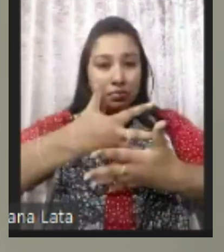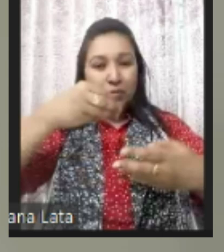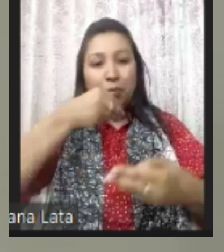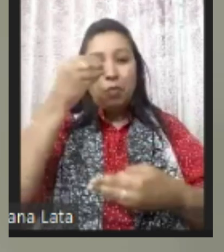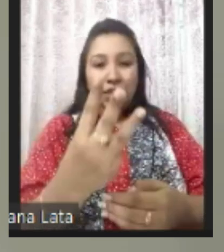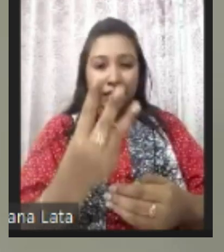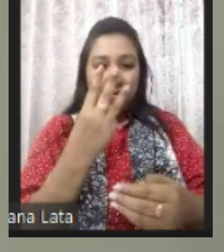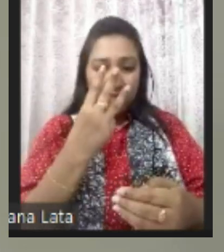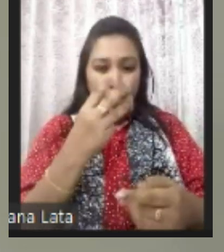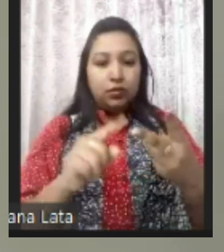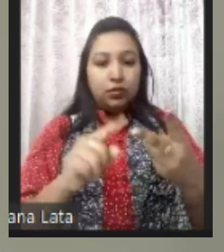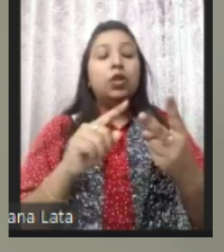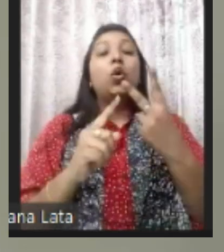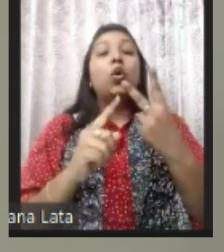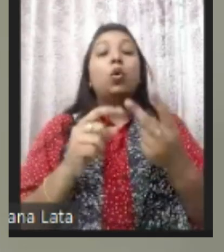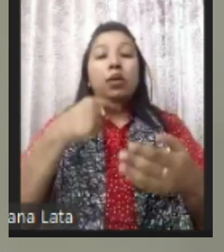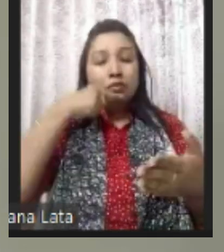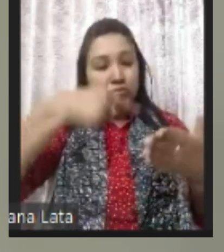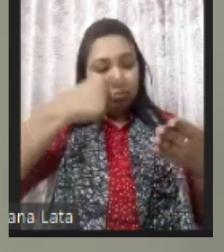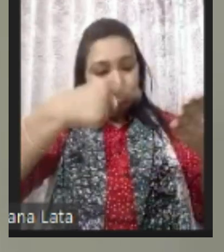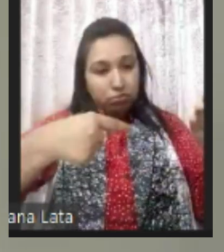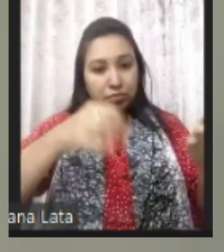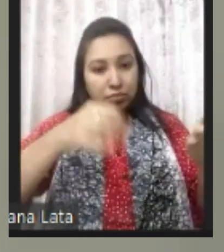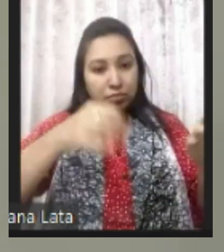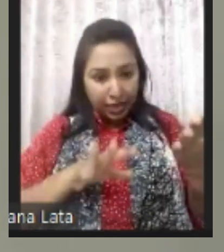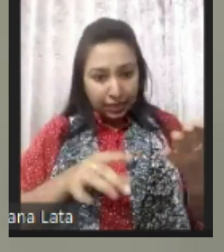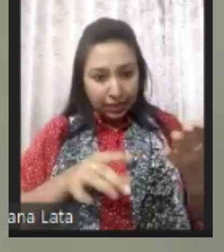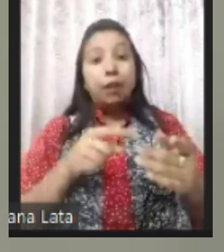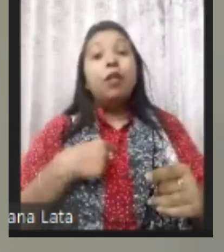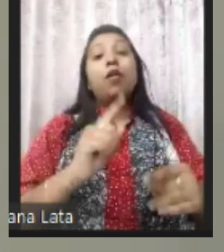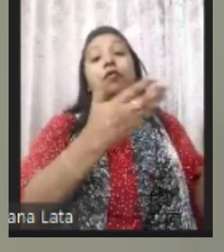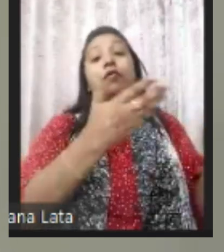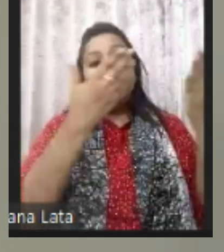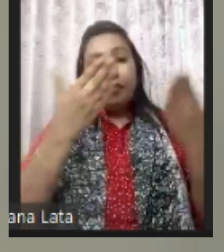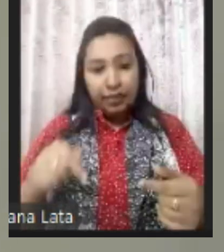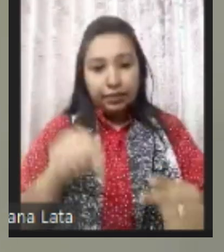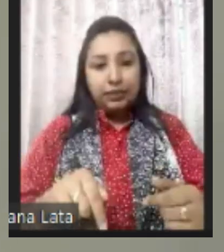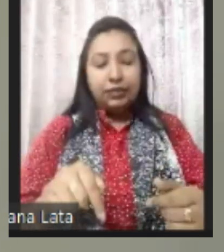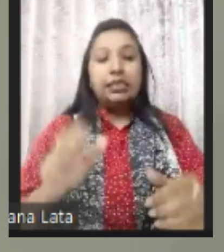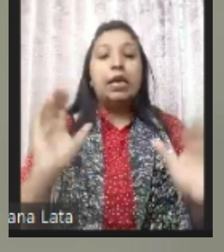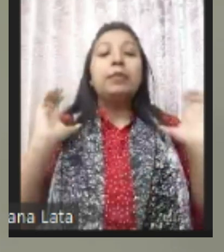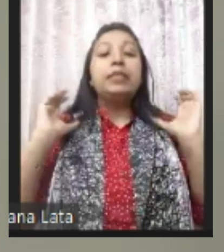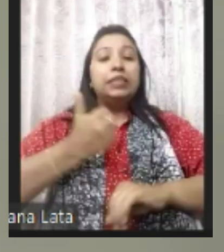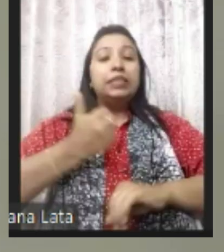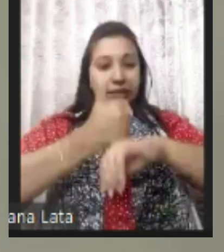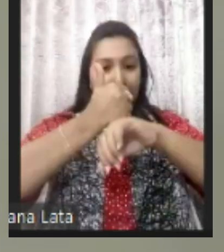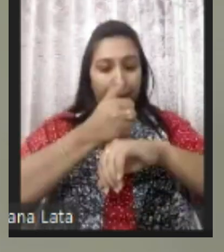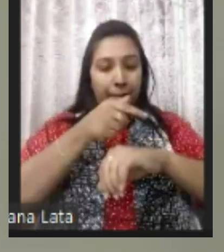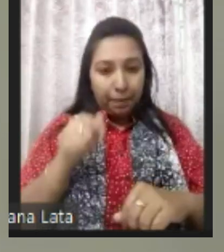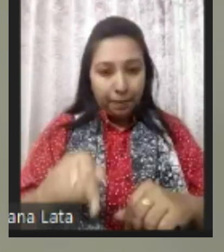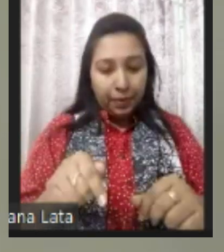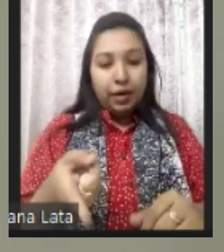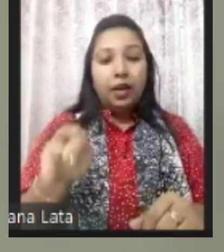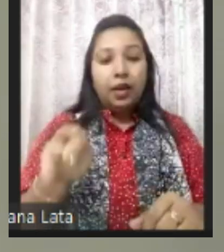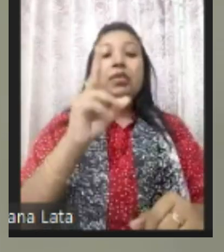2 keynote speakers, our chief guest, our special guest and chair, and also all the organizers who put